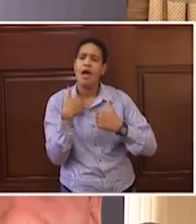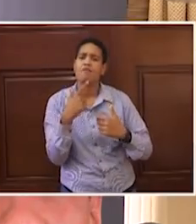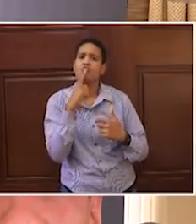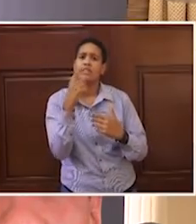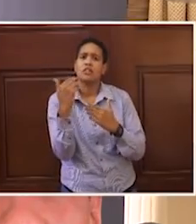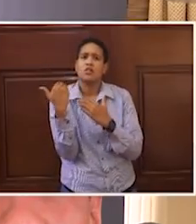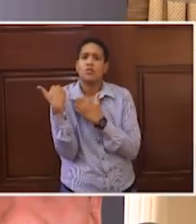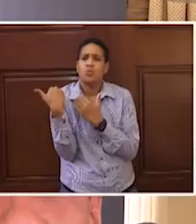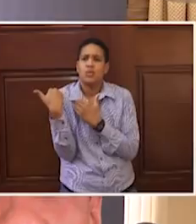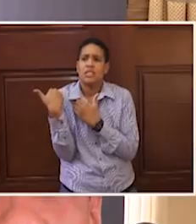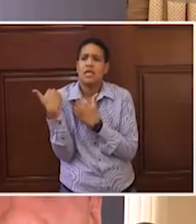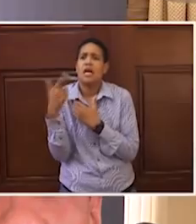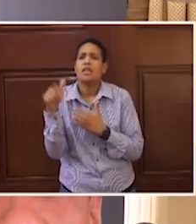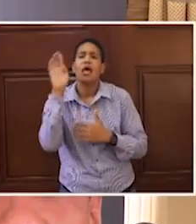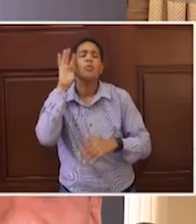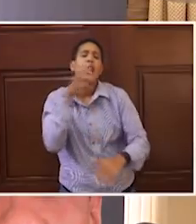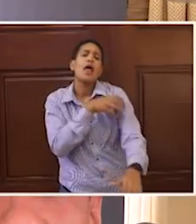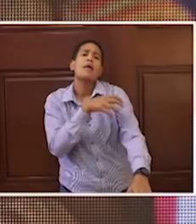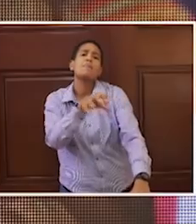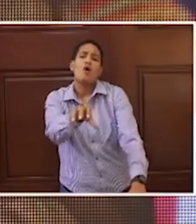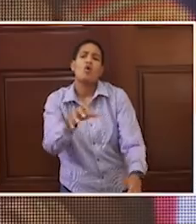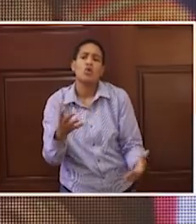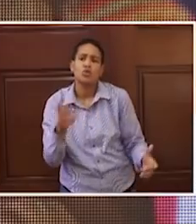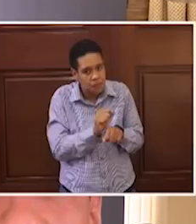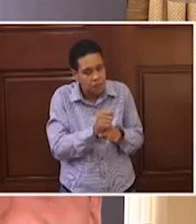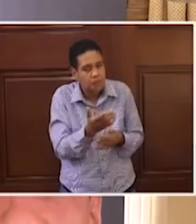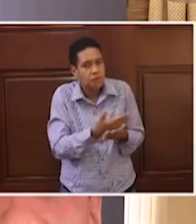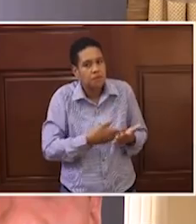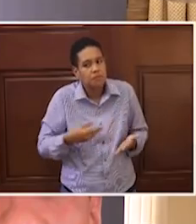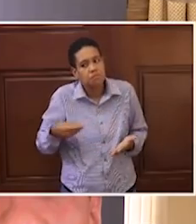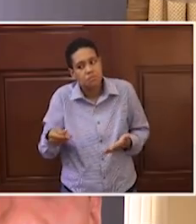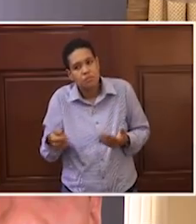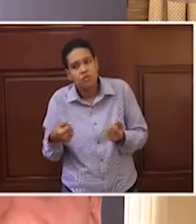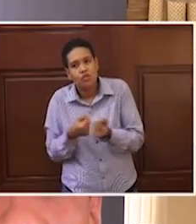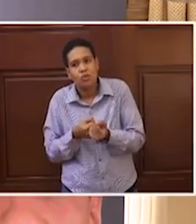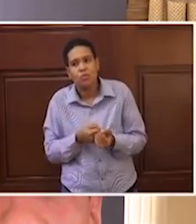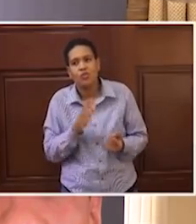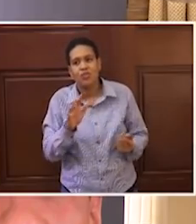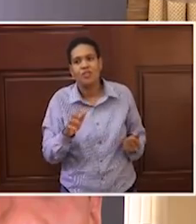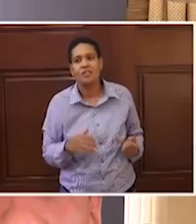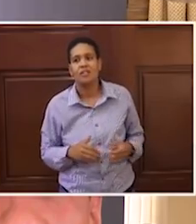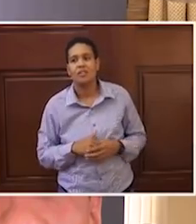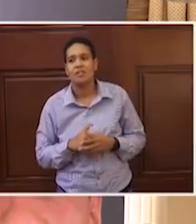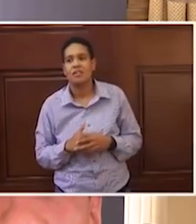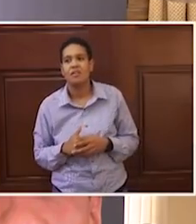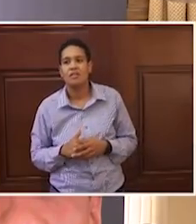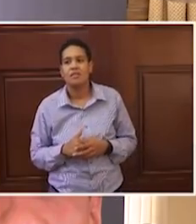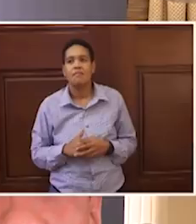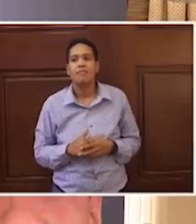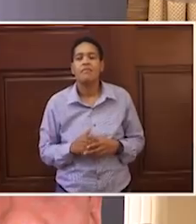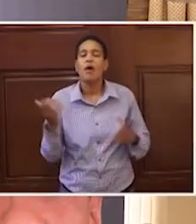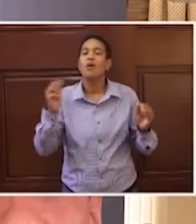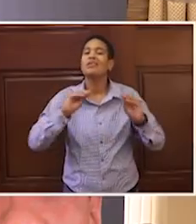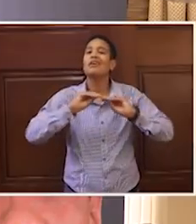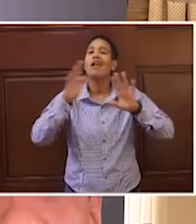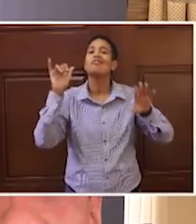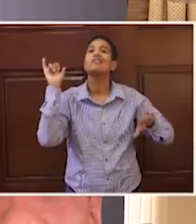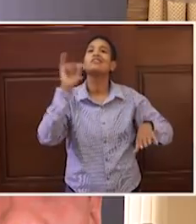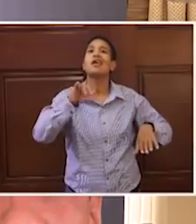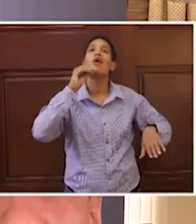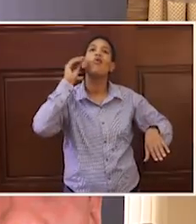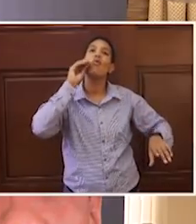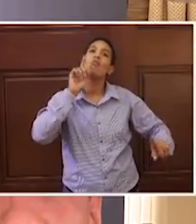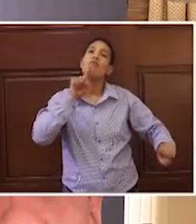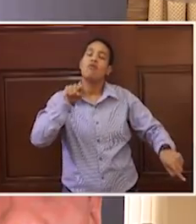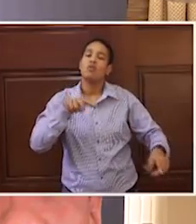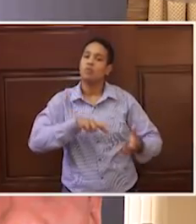duty and they will be empowered to respond. I want to clarify the stay-at-home order. Stay at